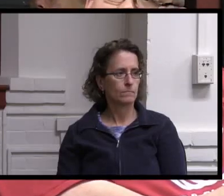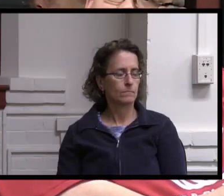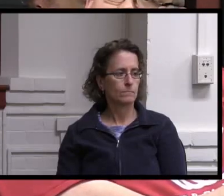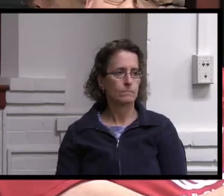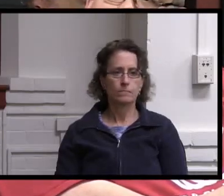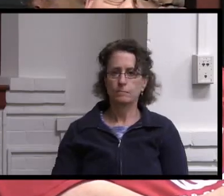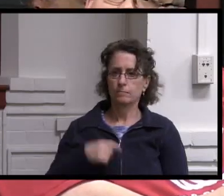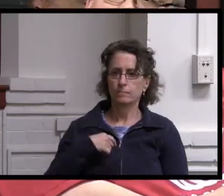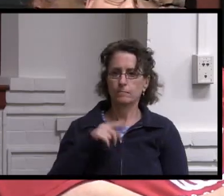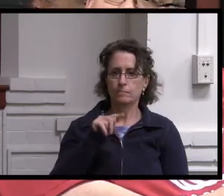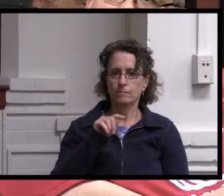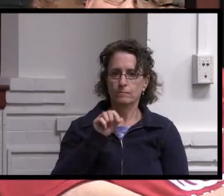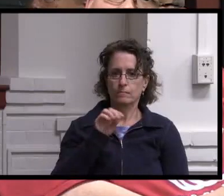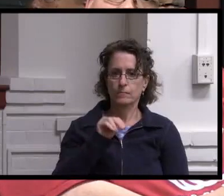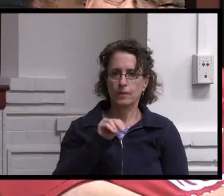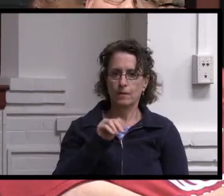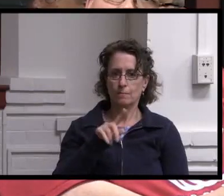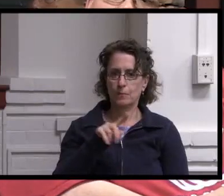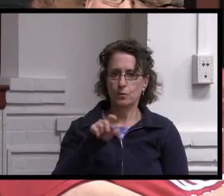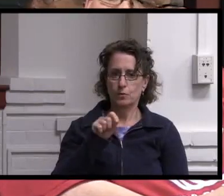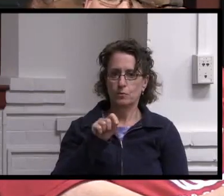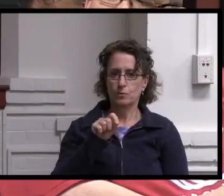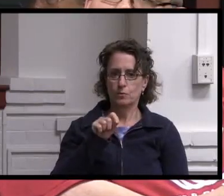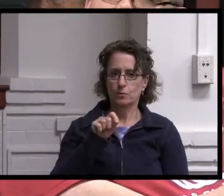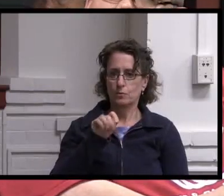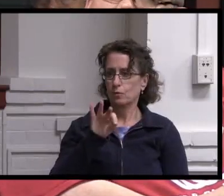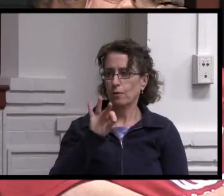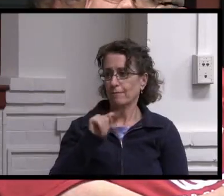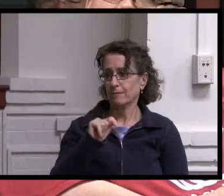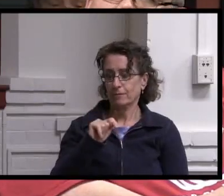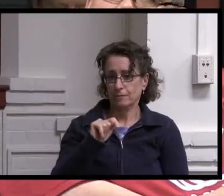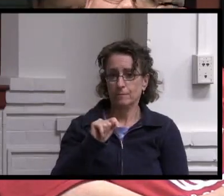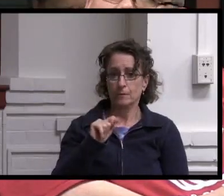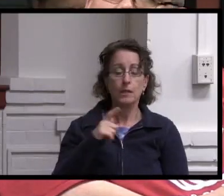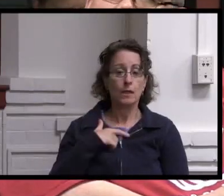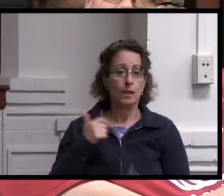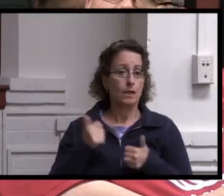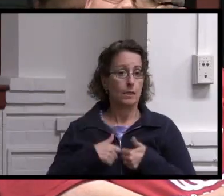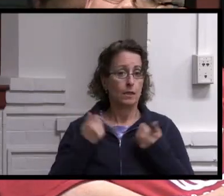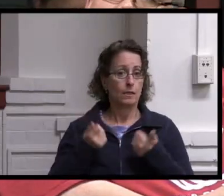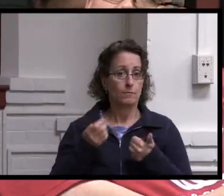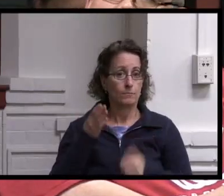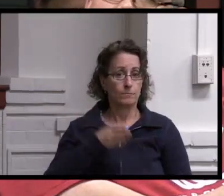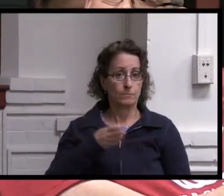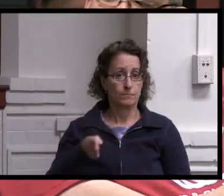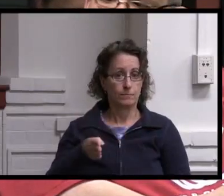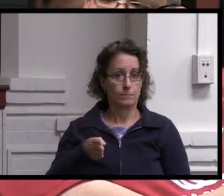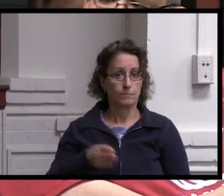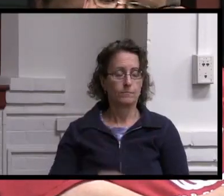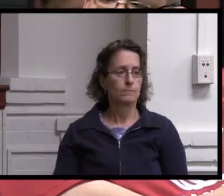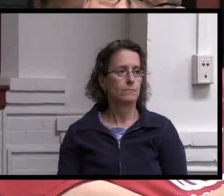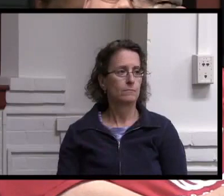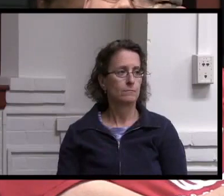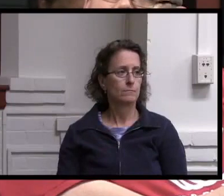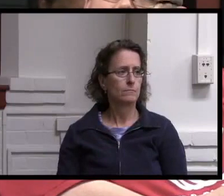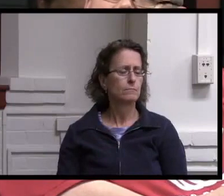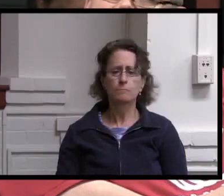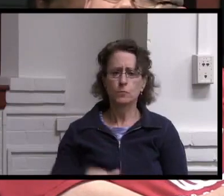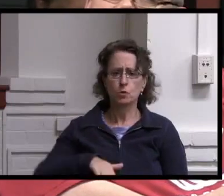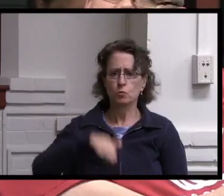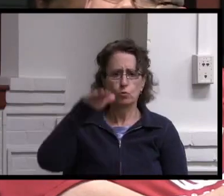My name is Tom Zoff. I live in Brattleboro, and I'm not from